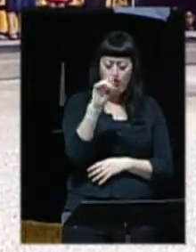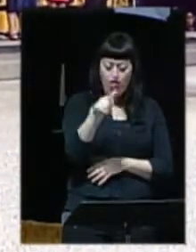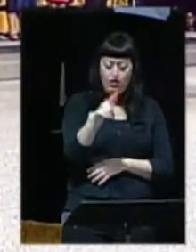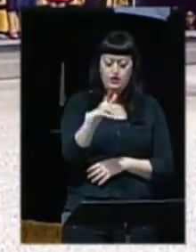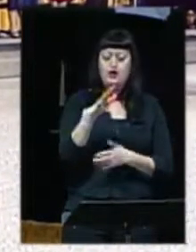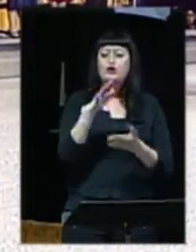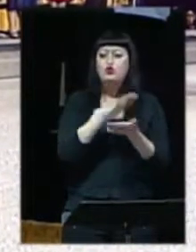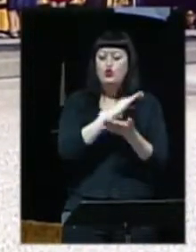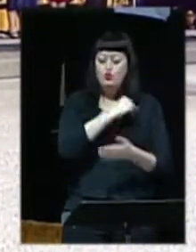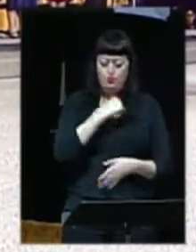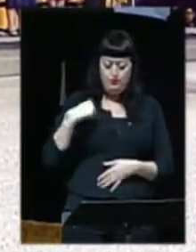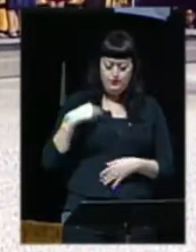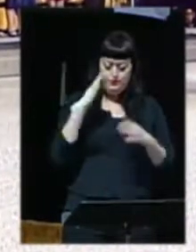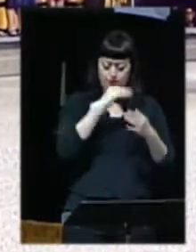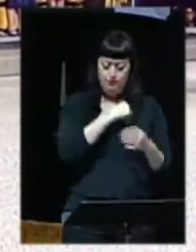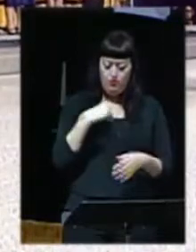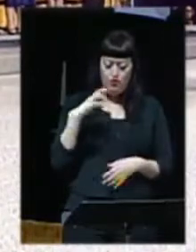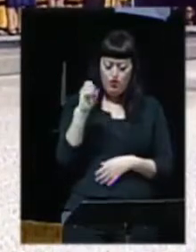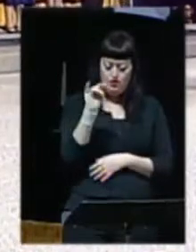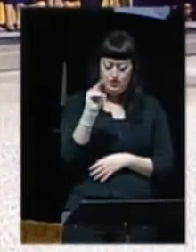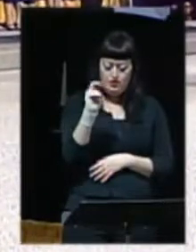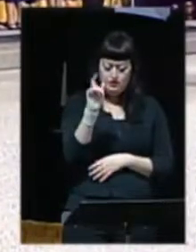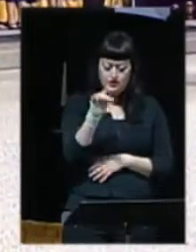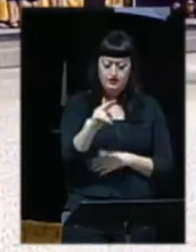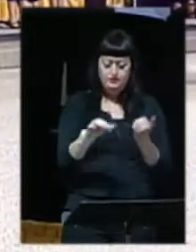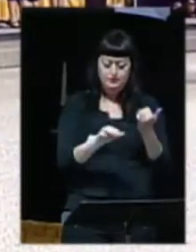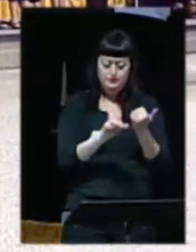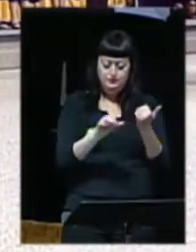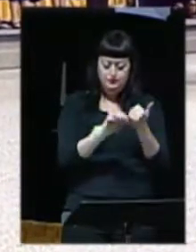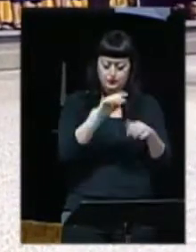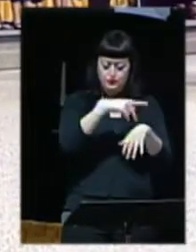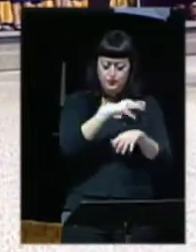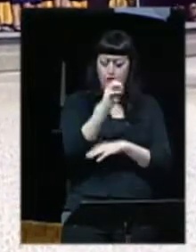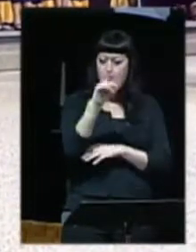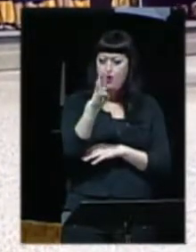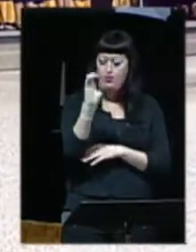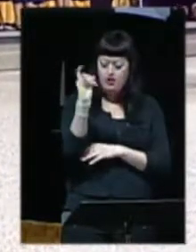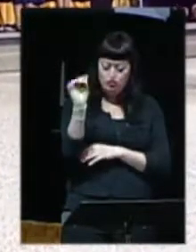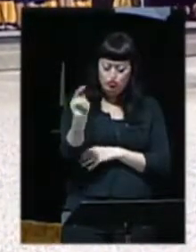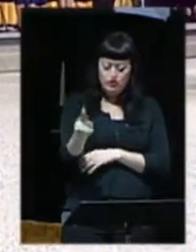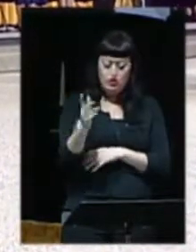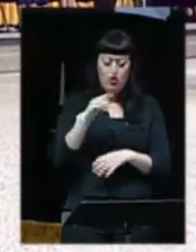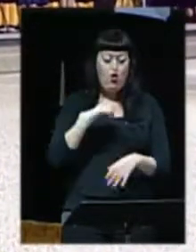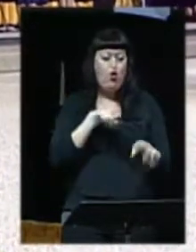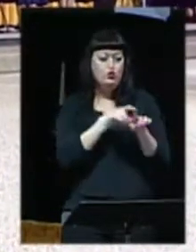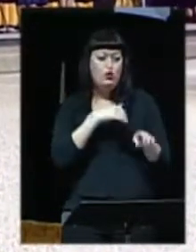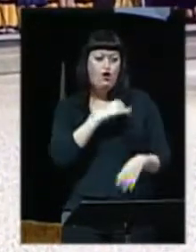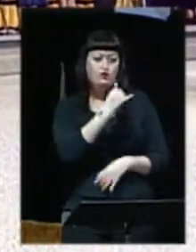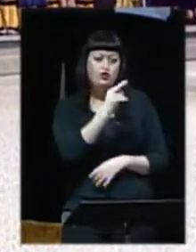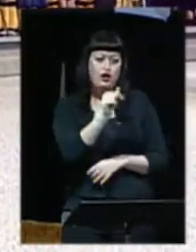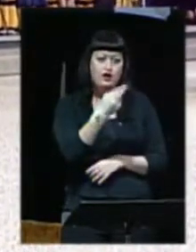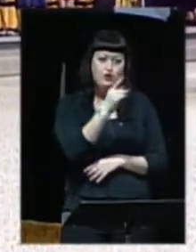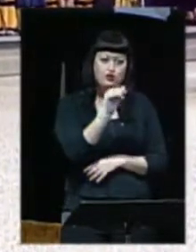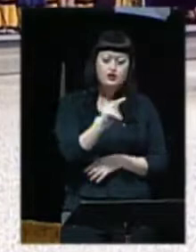us Jana Gunderson and Stacy Tornell, our American Sign Language interpreters for today's ceremony.